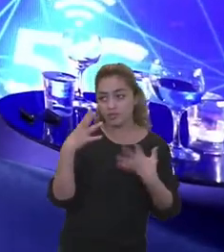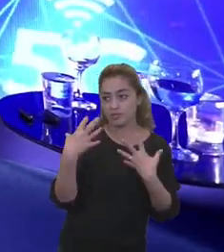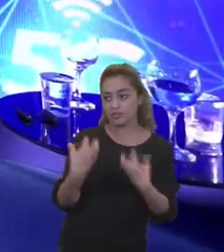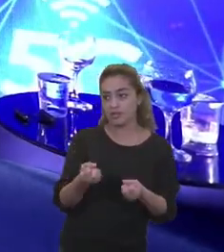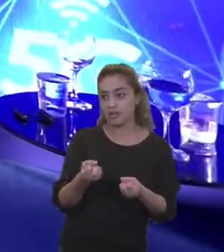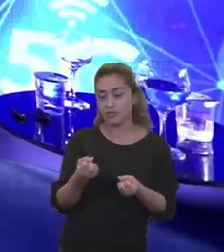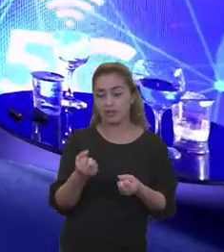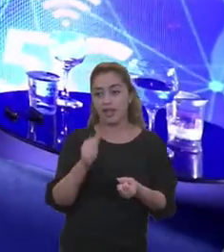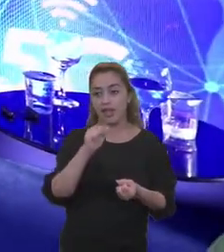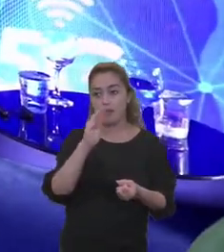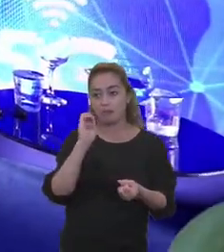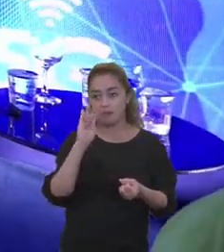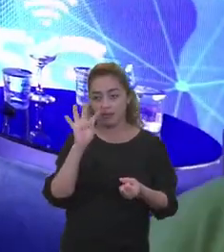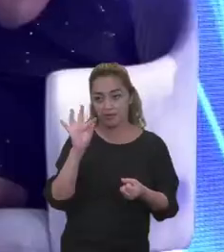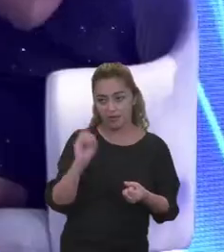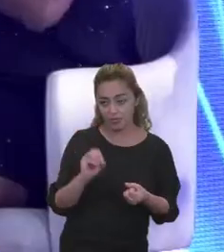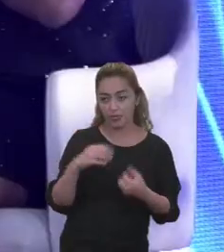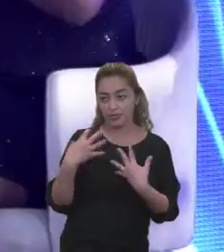Do you agree?